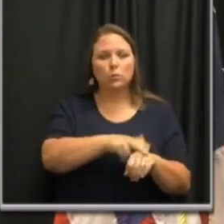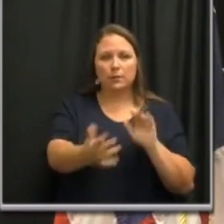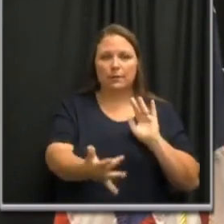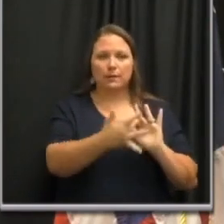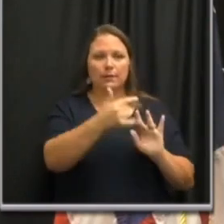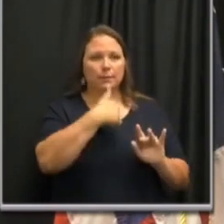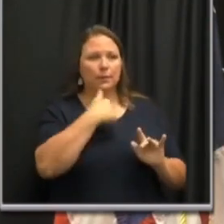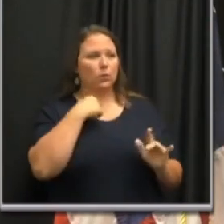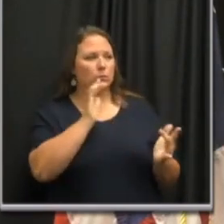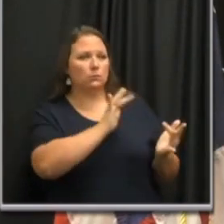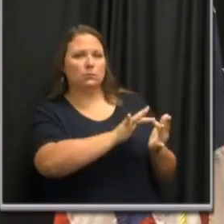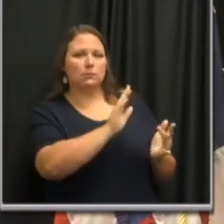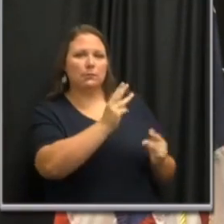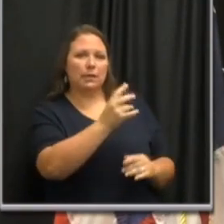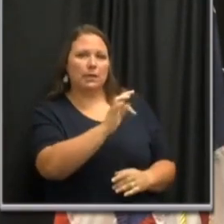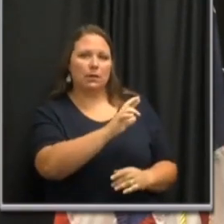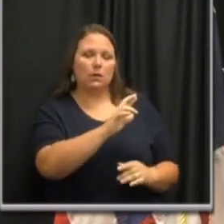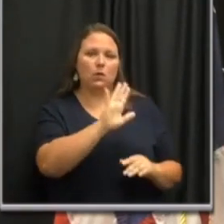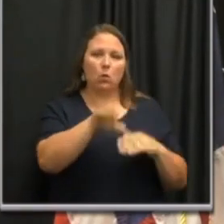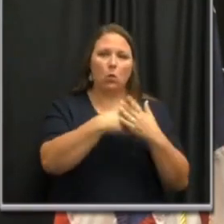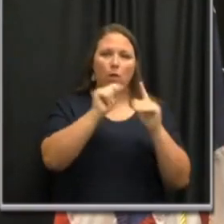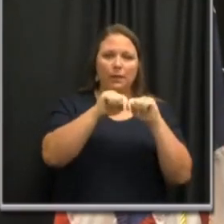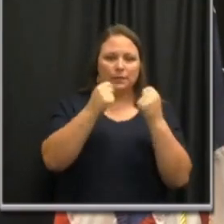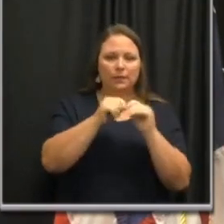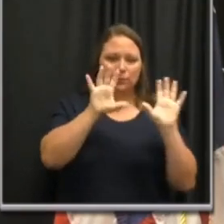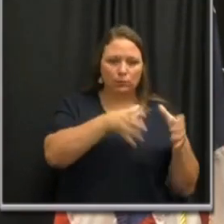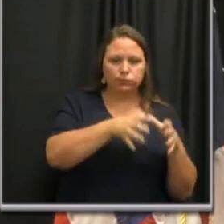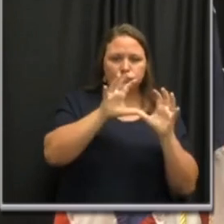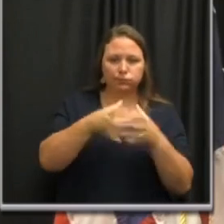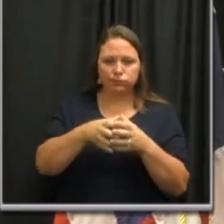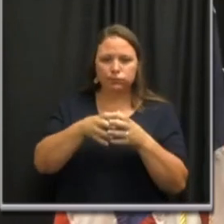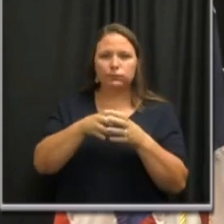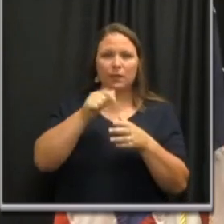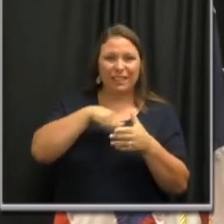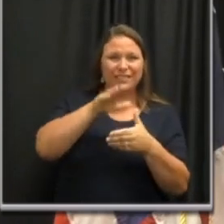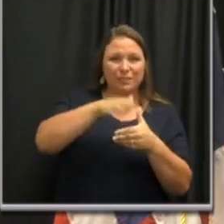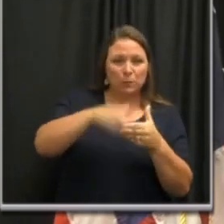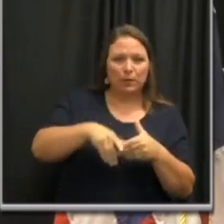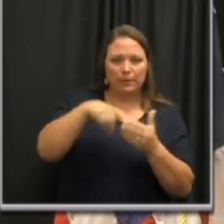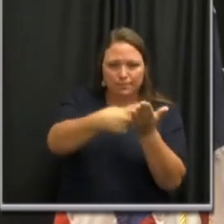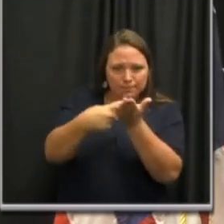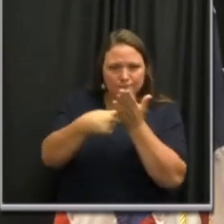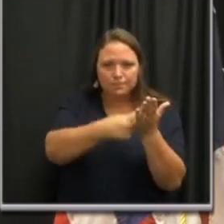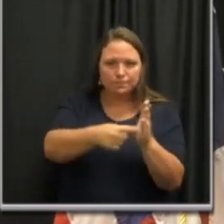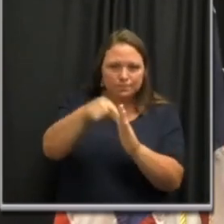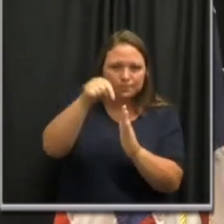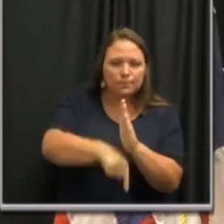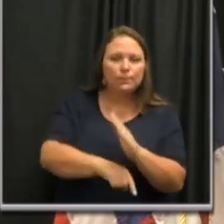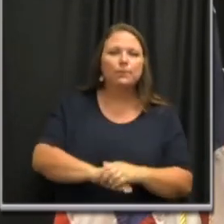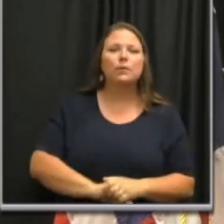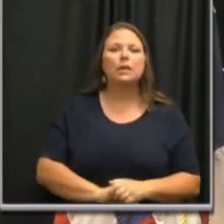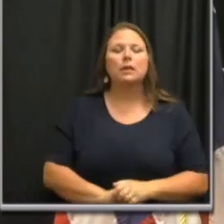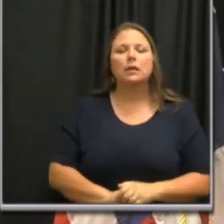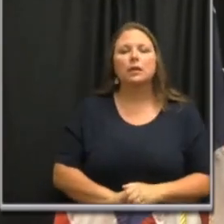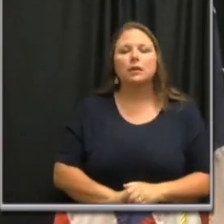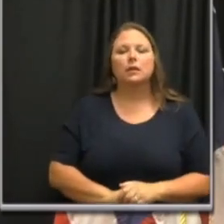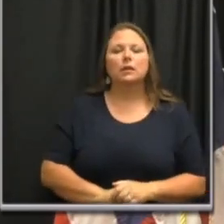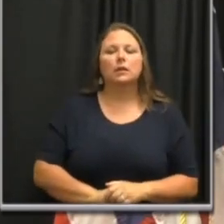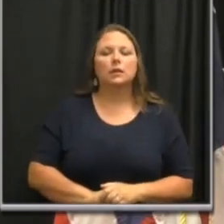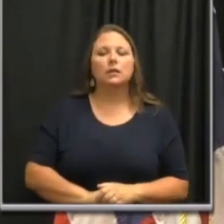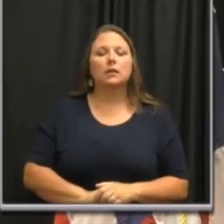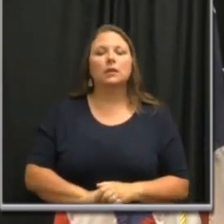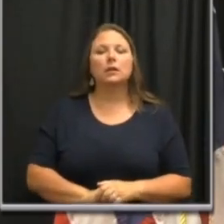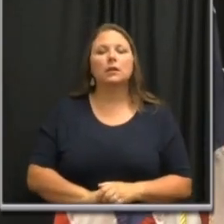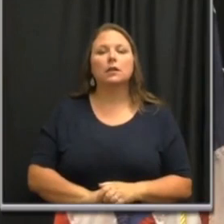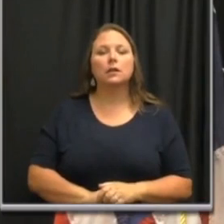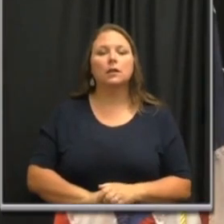We reached out to the mayor, and all the teams really started working together all weekend to get into the details here. What